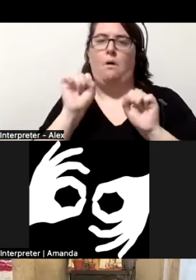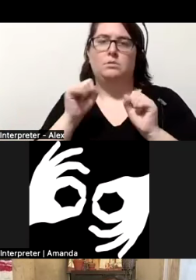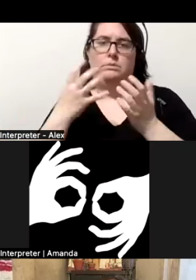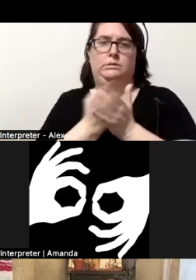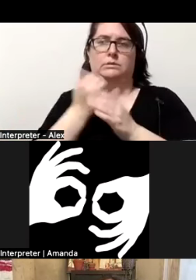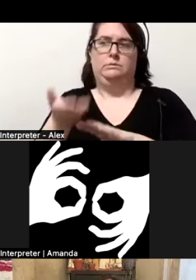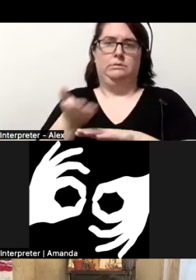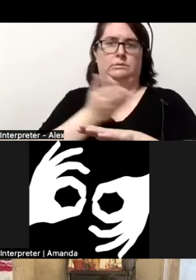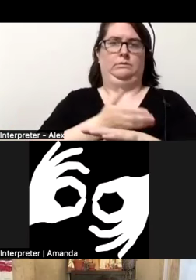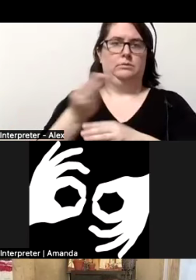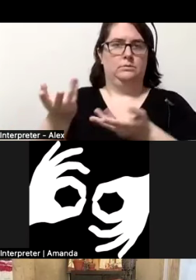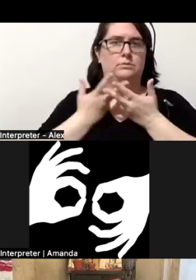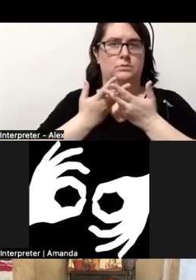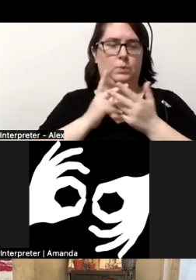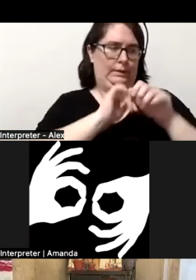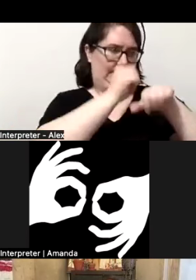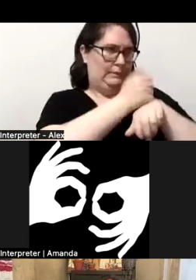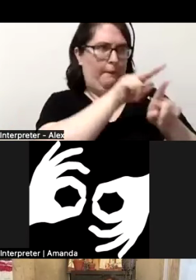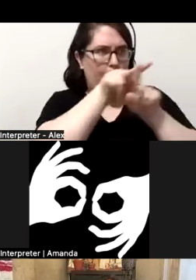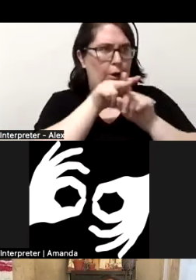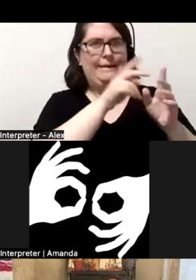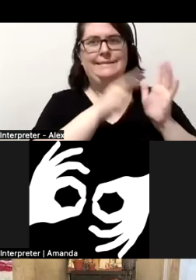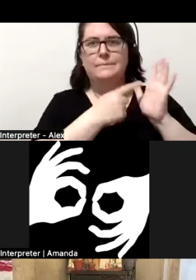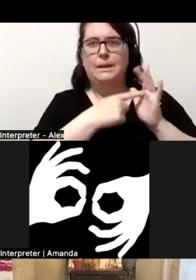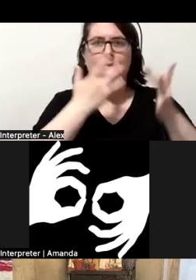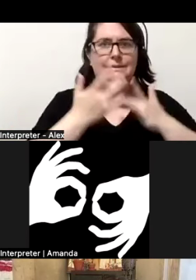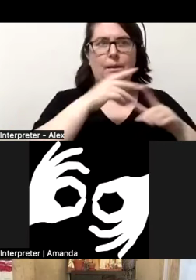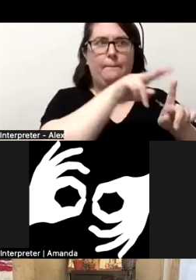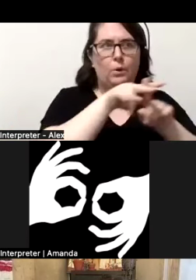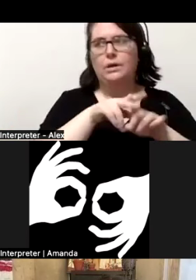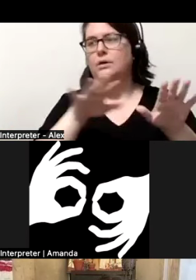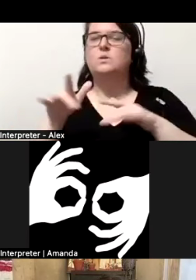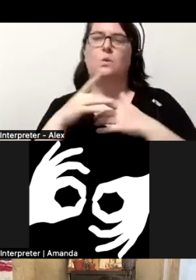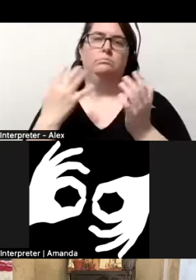a while to implement, we do encourage you to contact us as soon as possible.